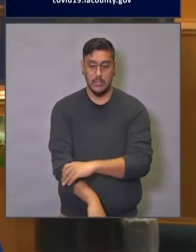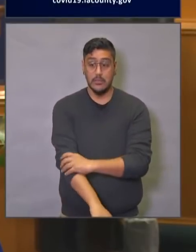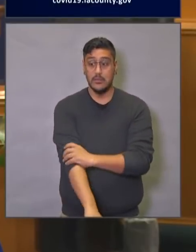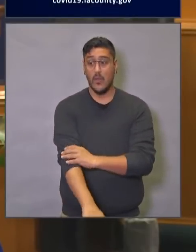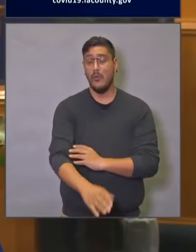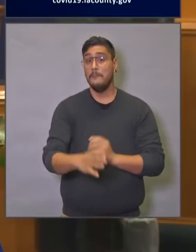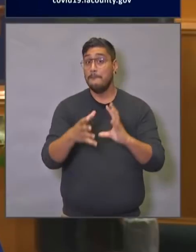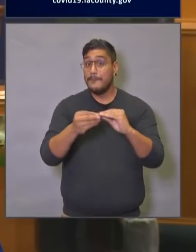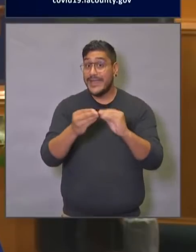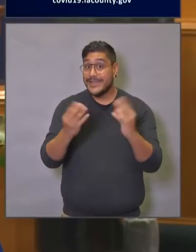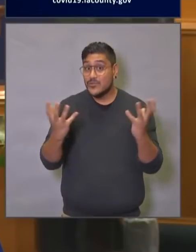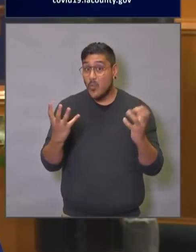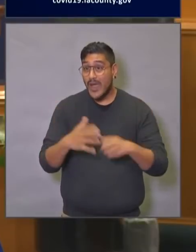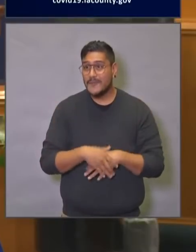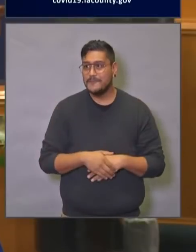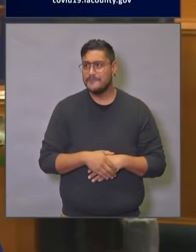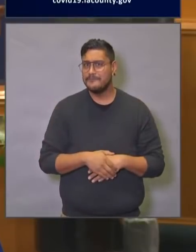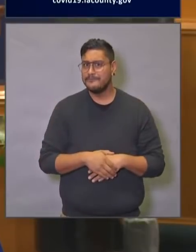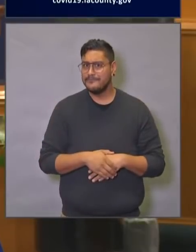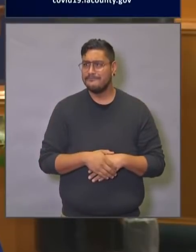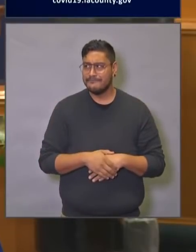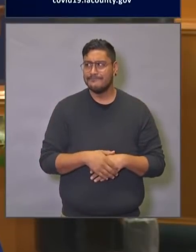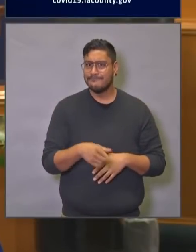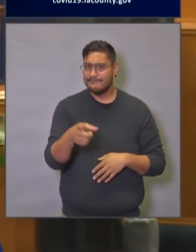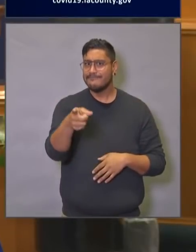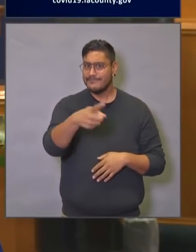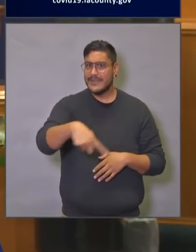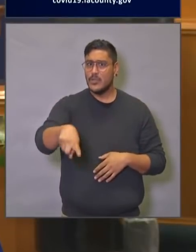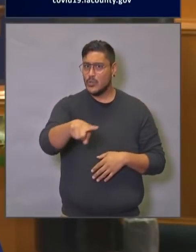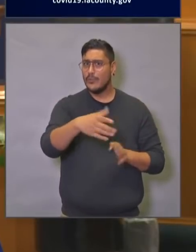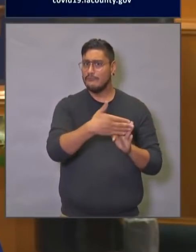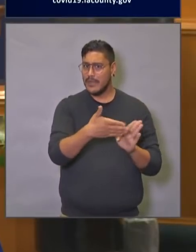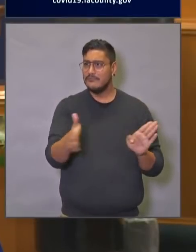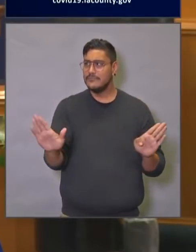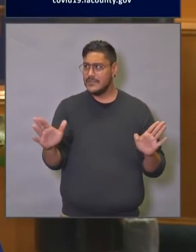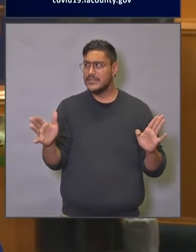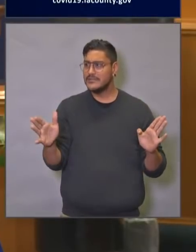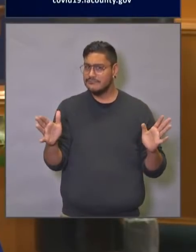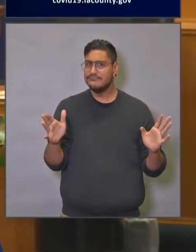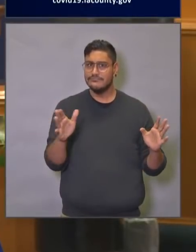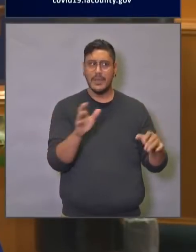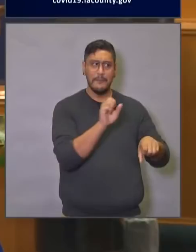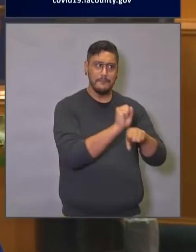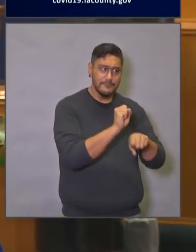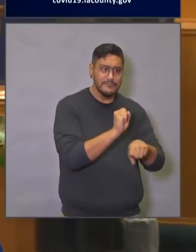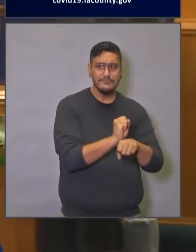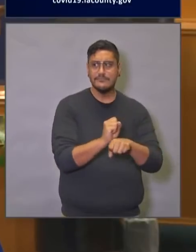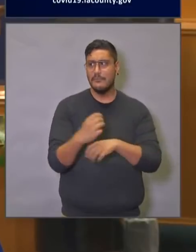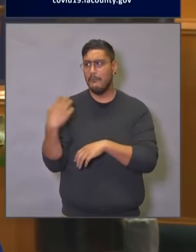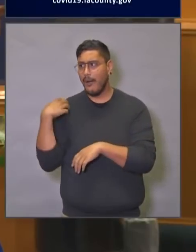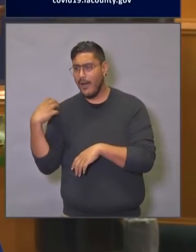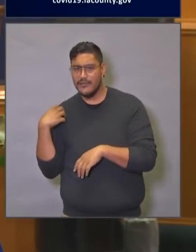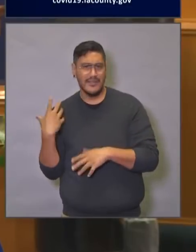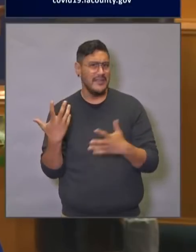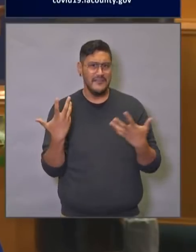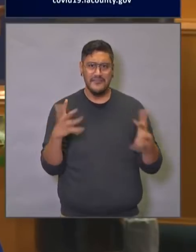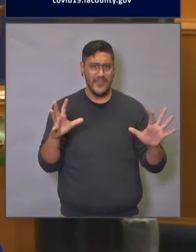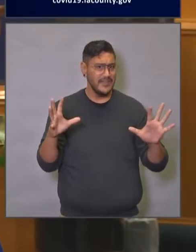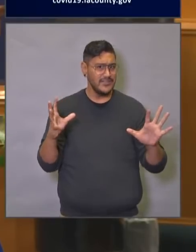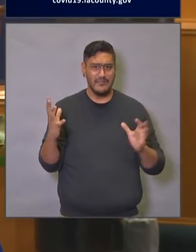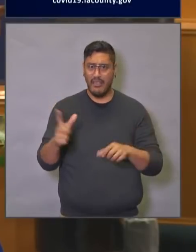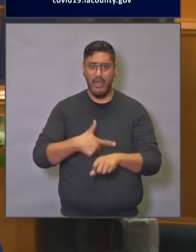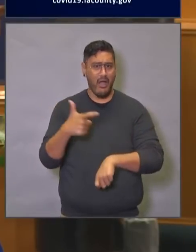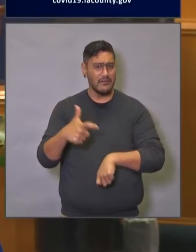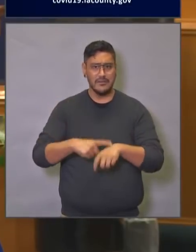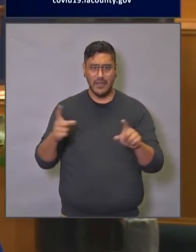long time now to understand what the rules are, to have your facilities open so that you can ensure that workers are safe,